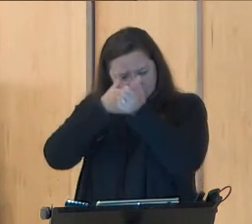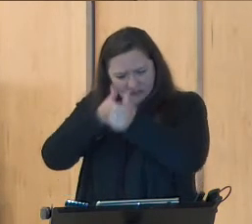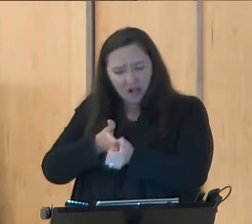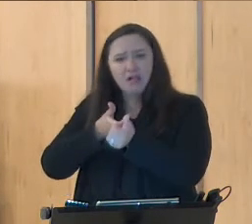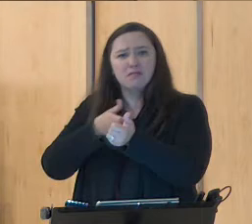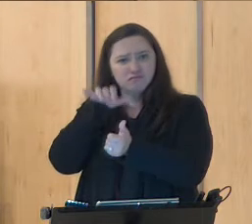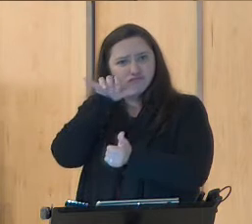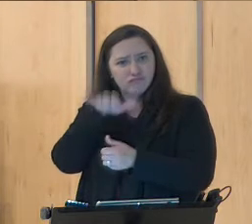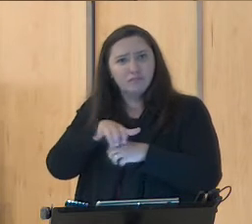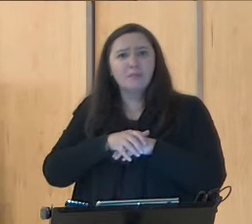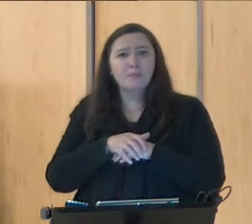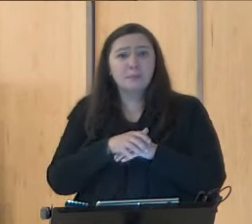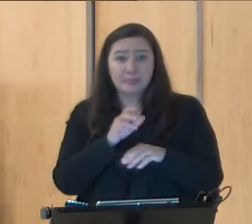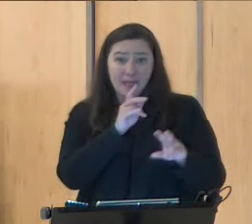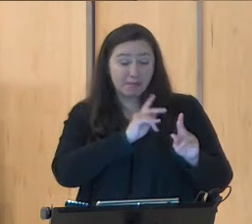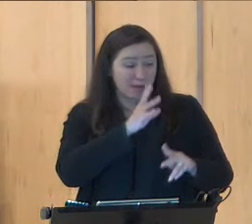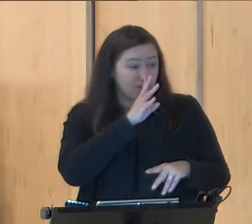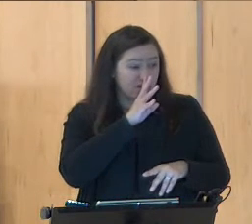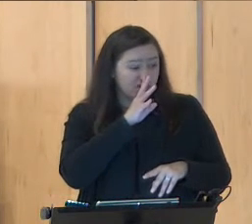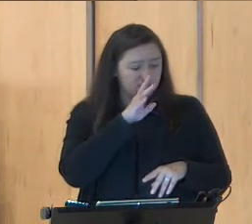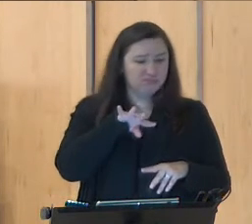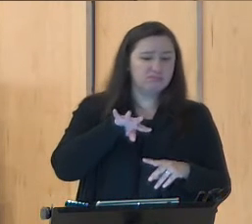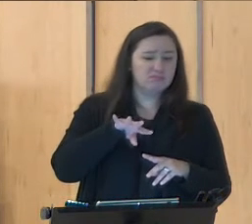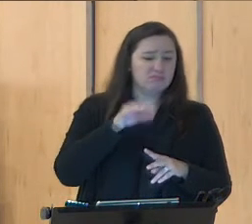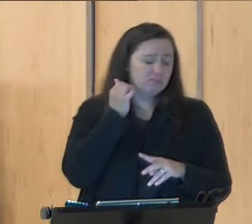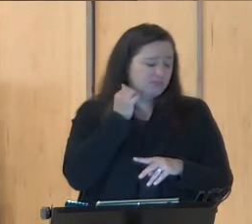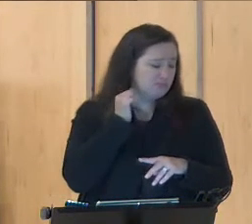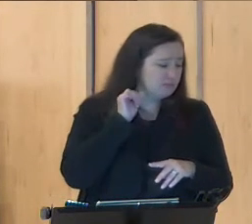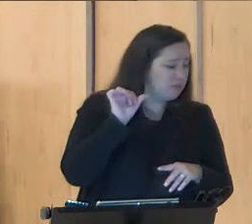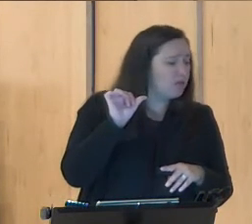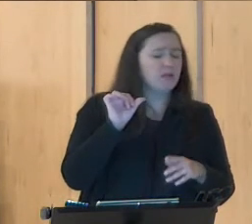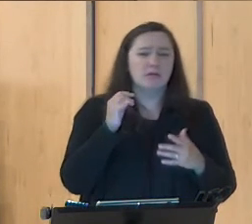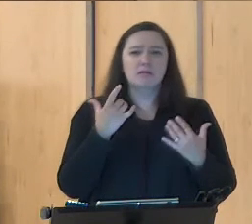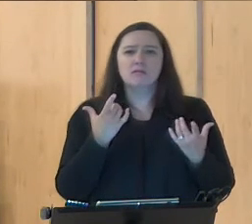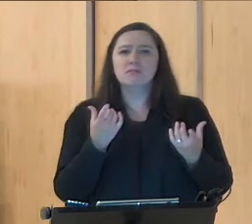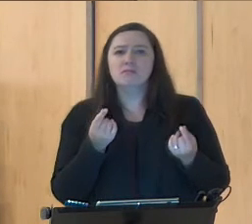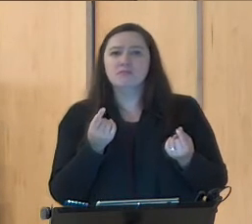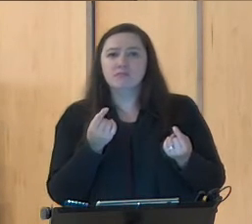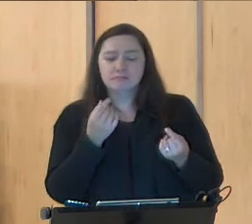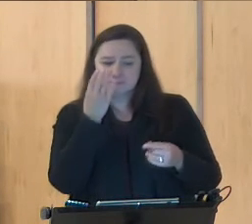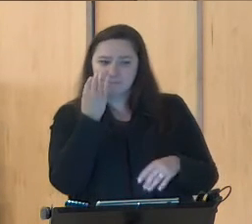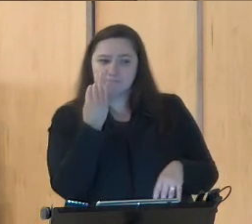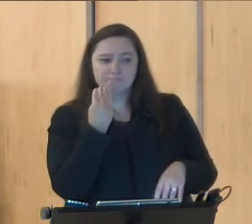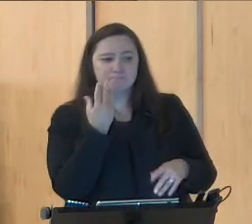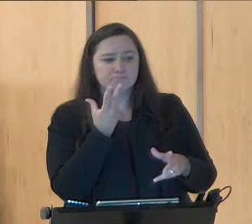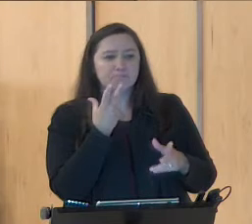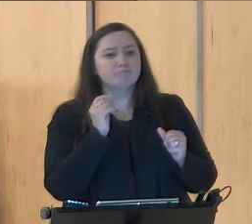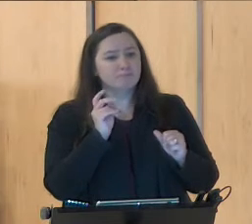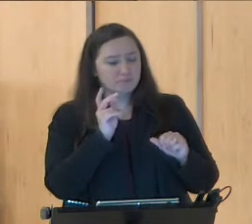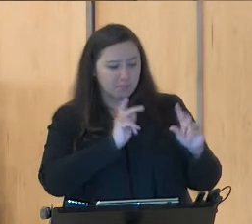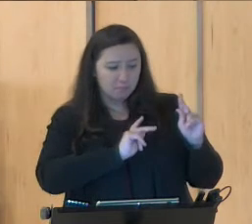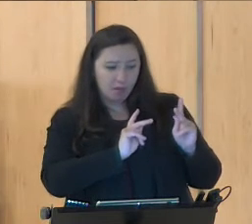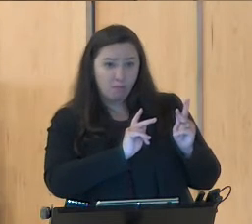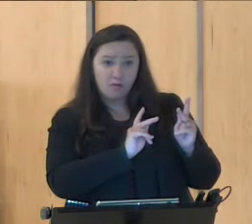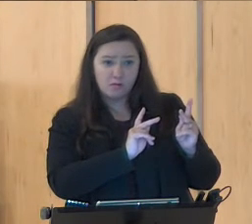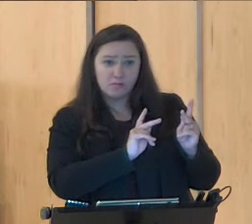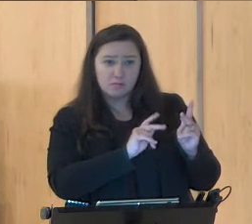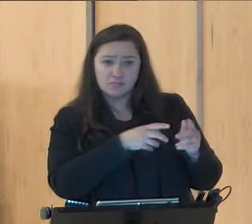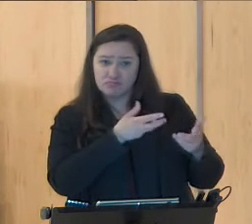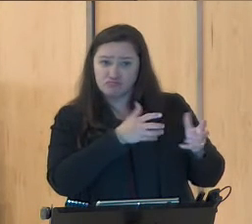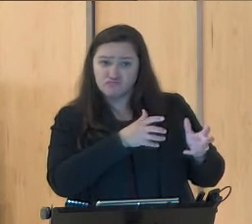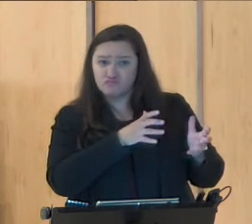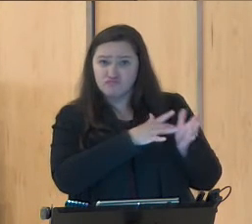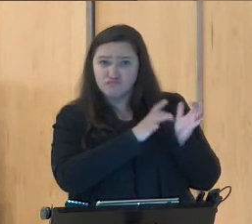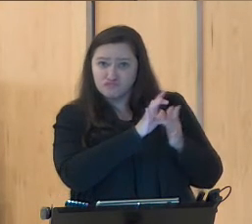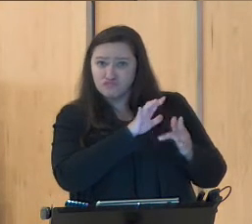people did reject it, all they were to do is to give testimony that those who reject Jesus and his